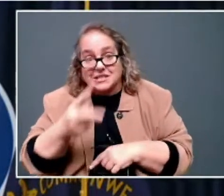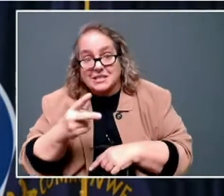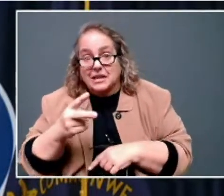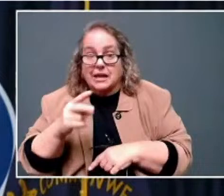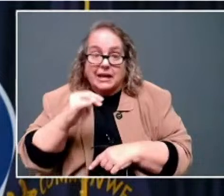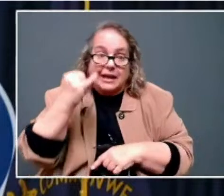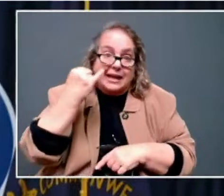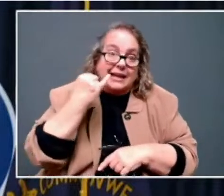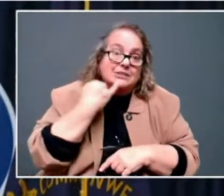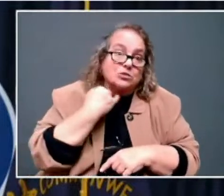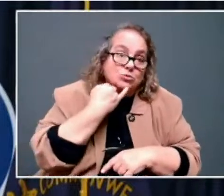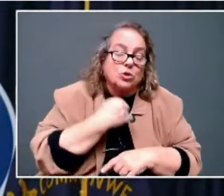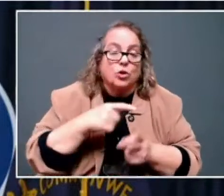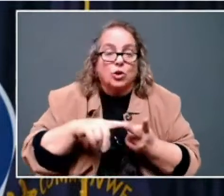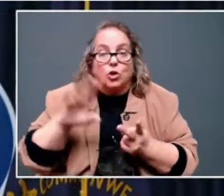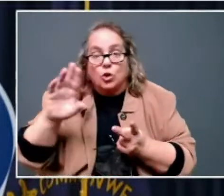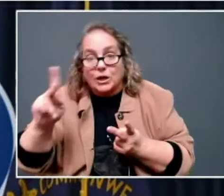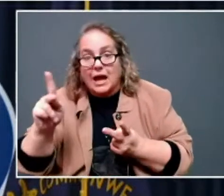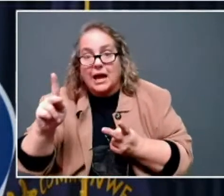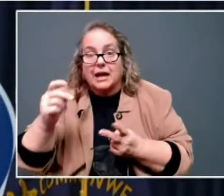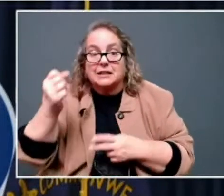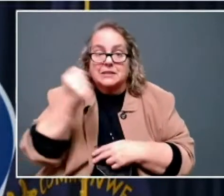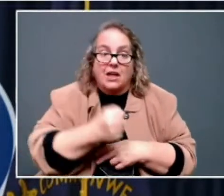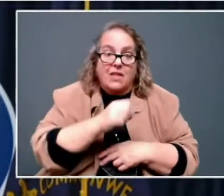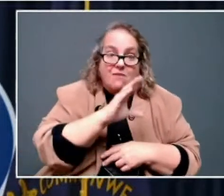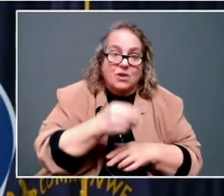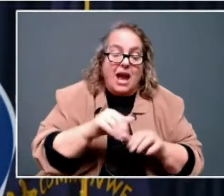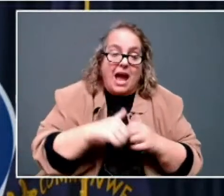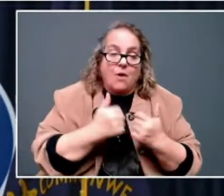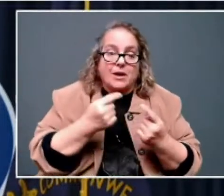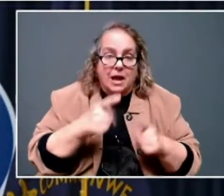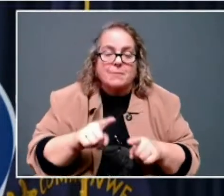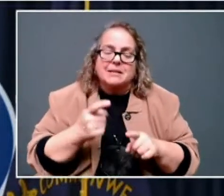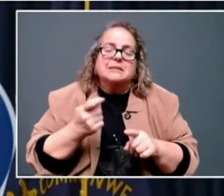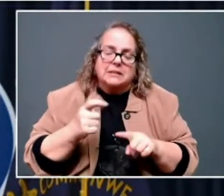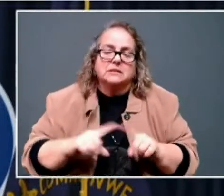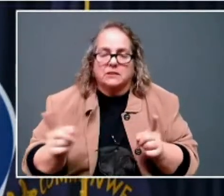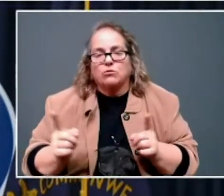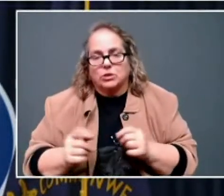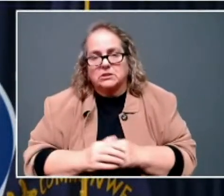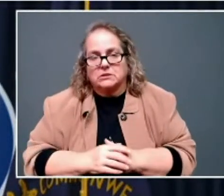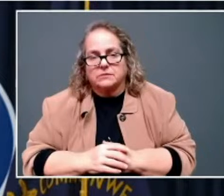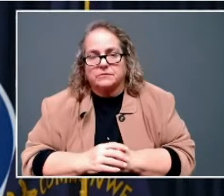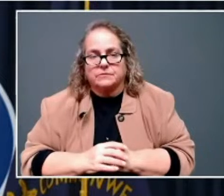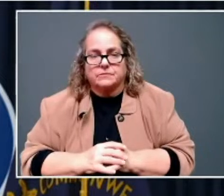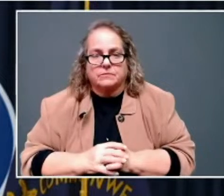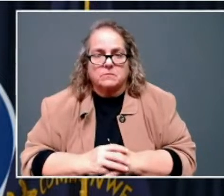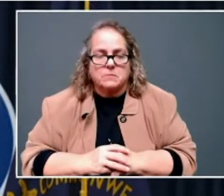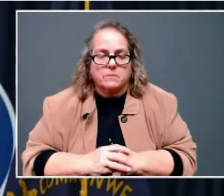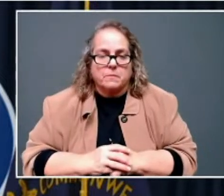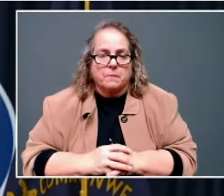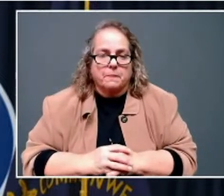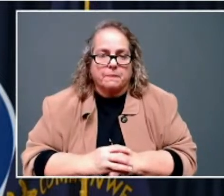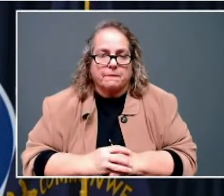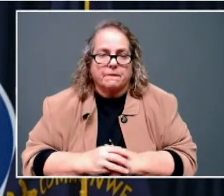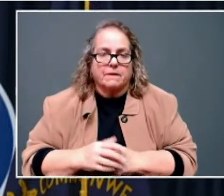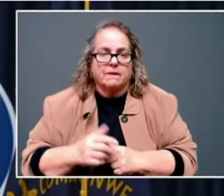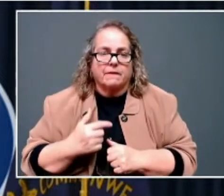and UK and South Africa and how it happened, then it's a little different. But they're calling